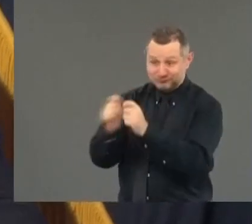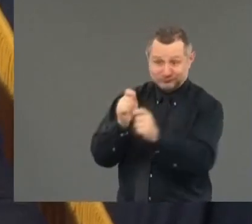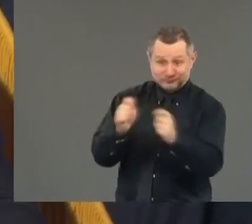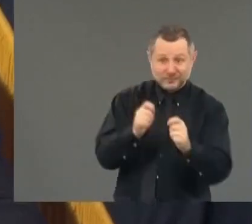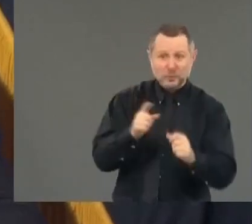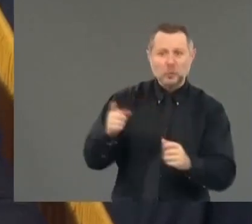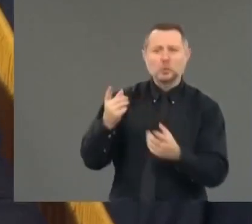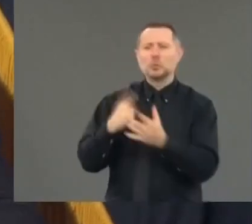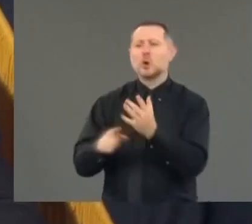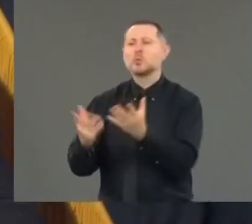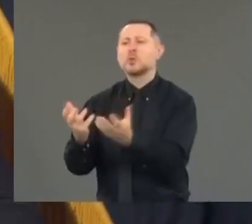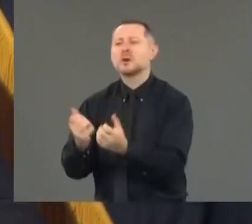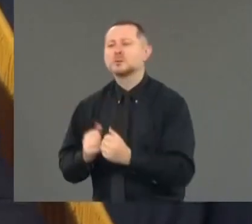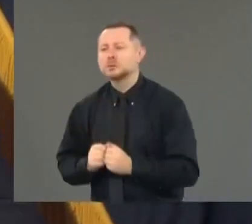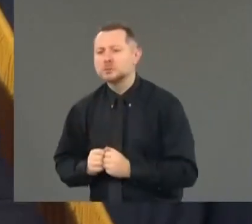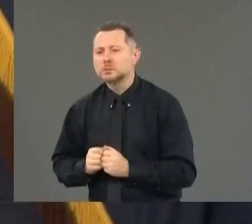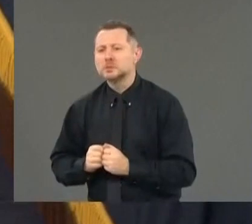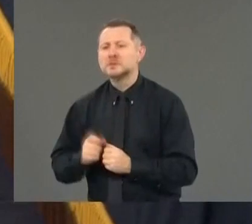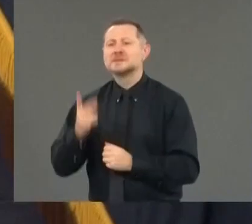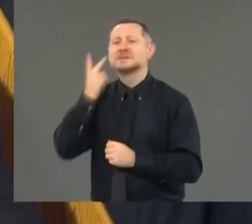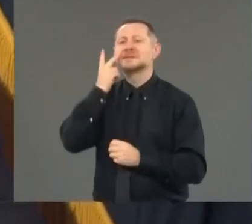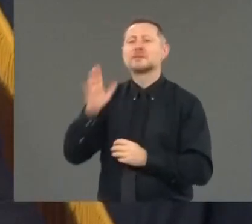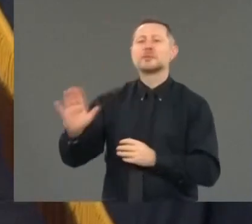done? And you just get a whole